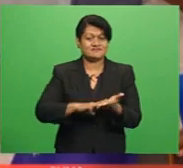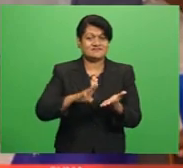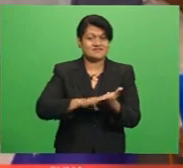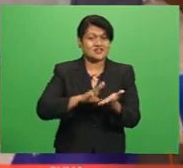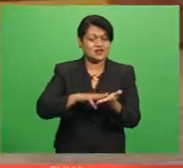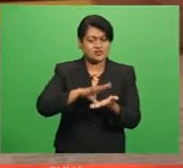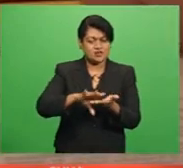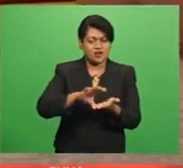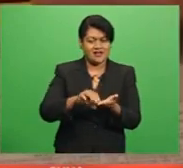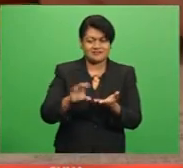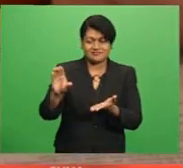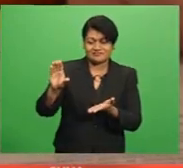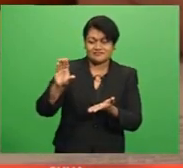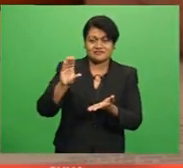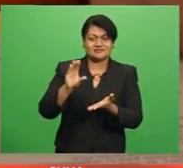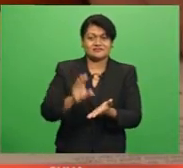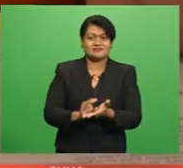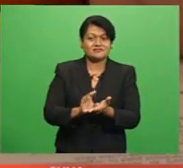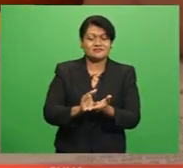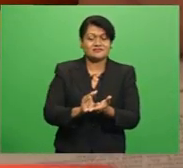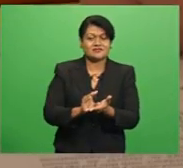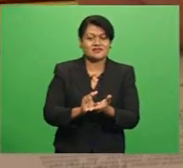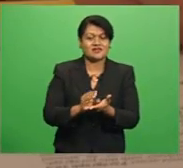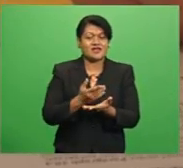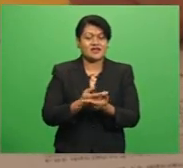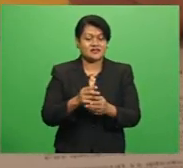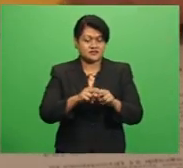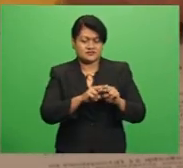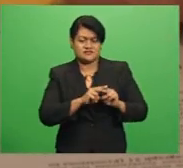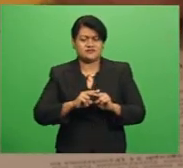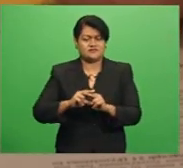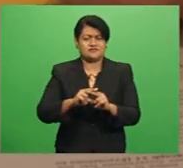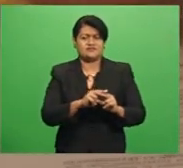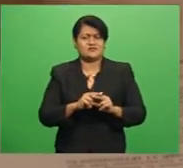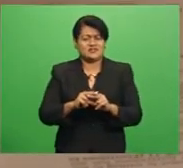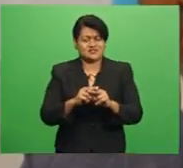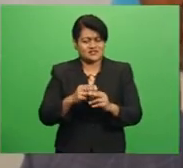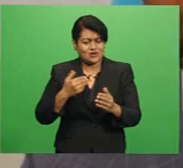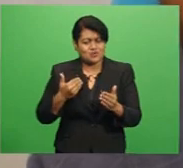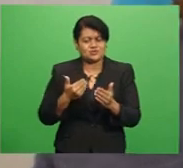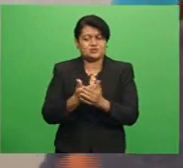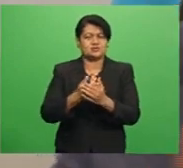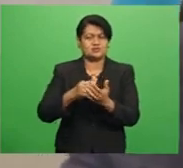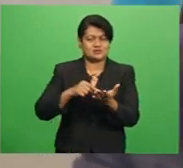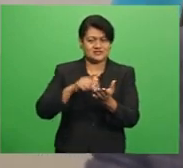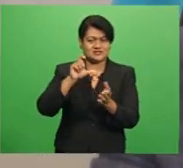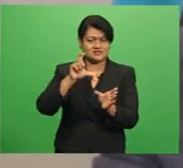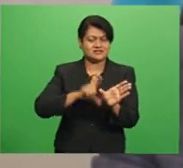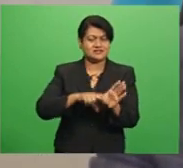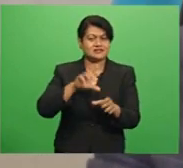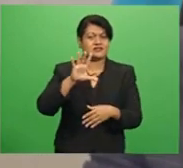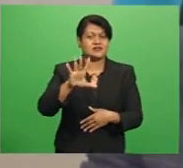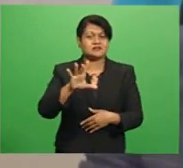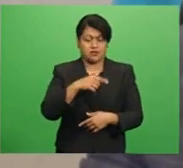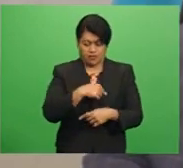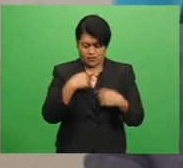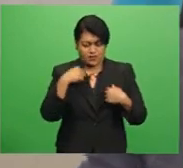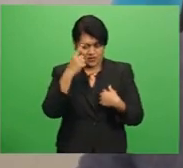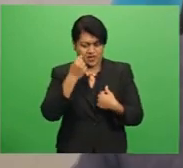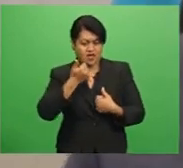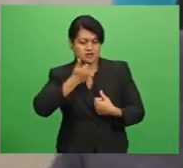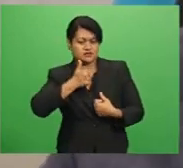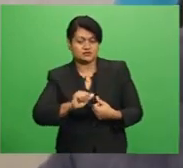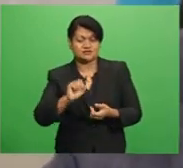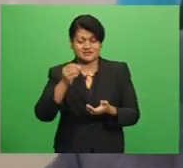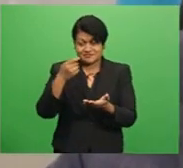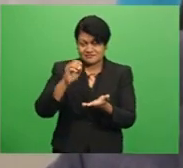lighten government's financial burden as Fiji recovers from TCASA. And the funding that's already been allocated for that, we'll be able to use it in other areas. Of course, as you